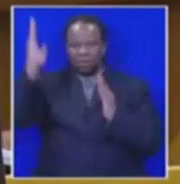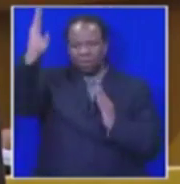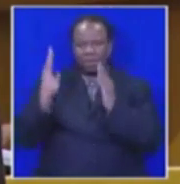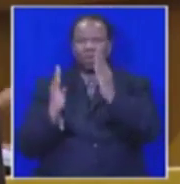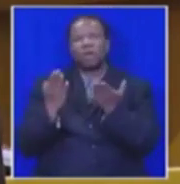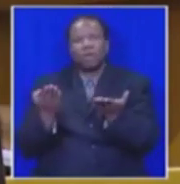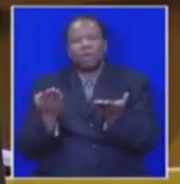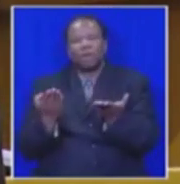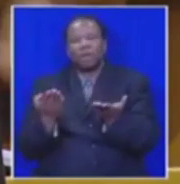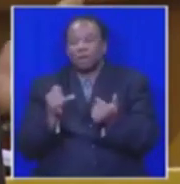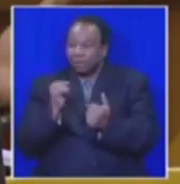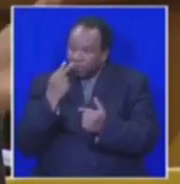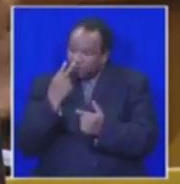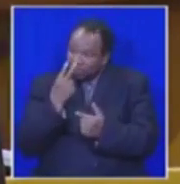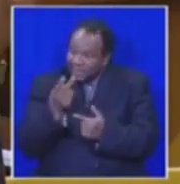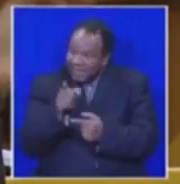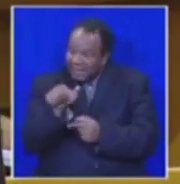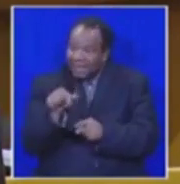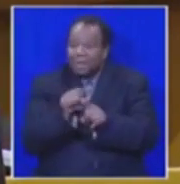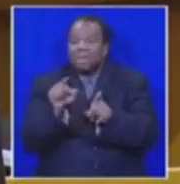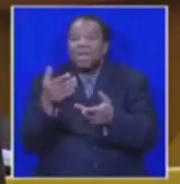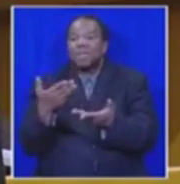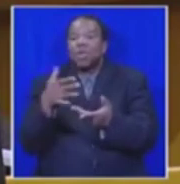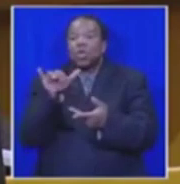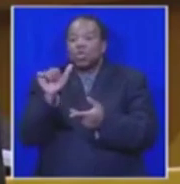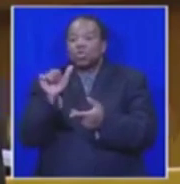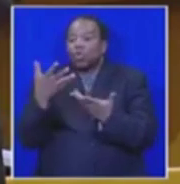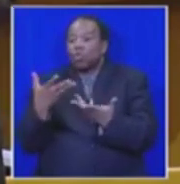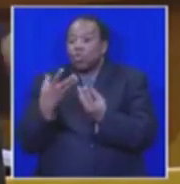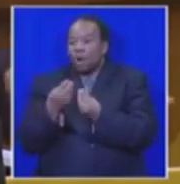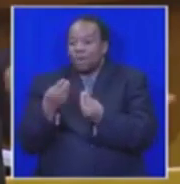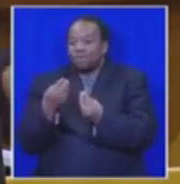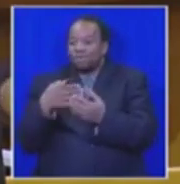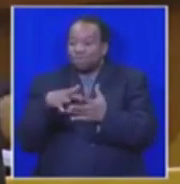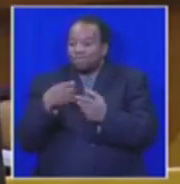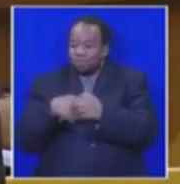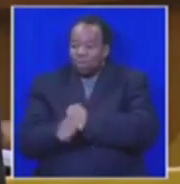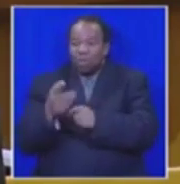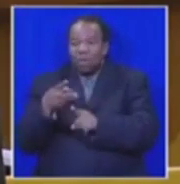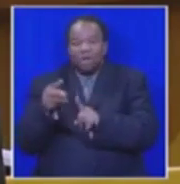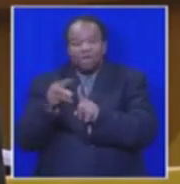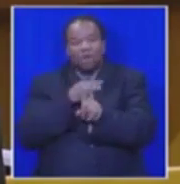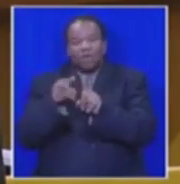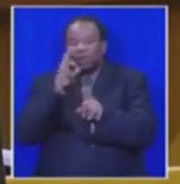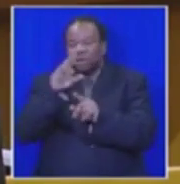you are dealing with people who are a product of a very violent society, who need help. Thank you, Madam Speaker.